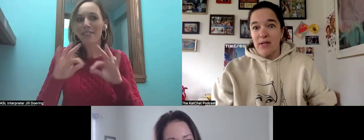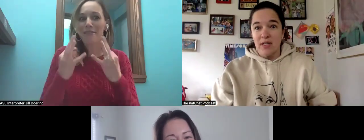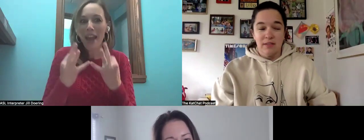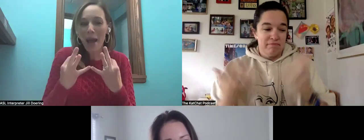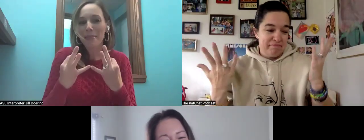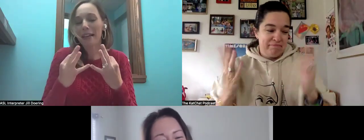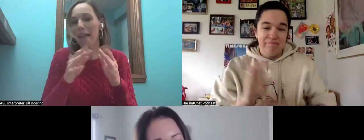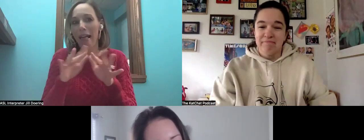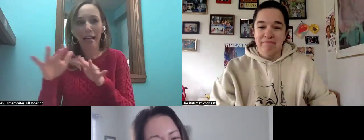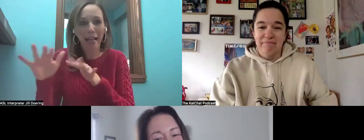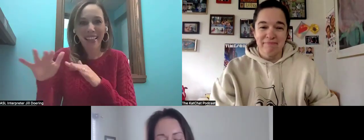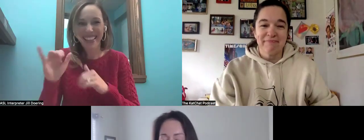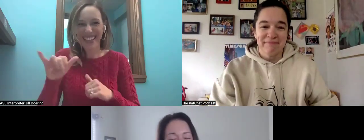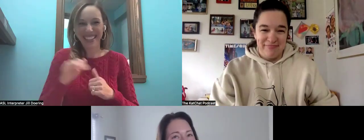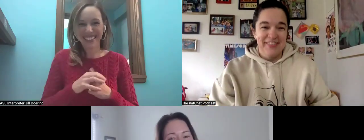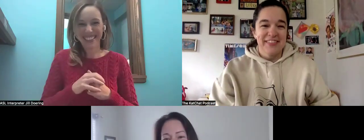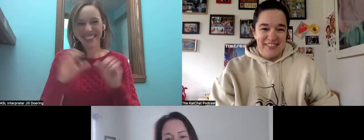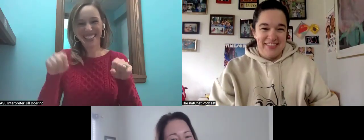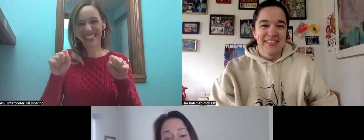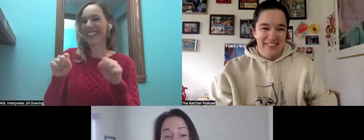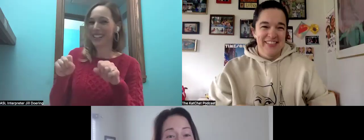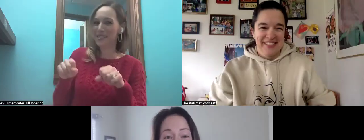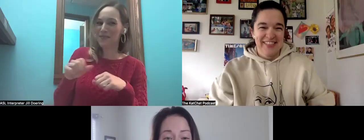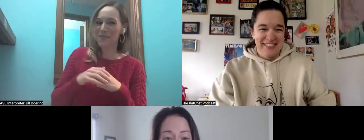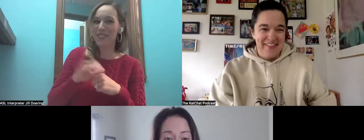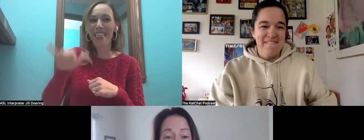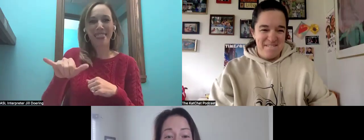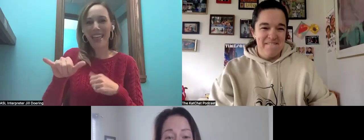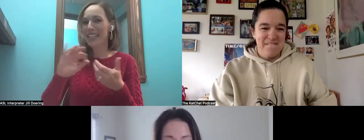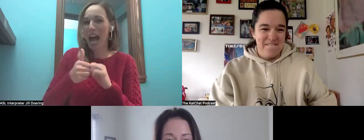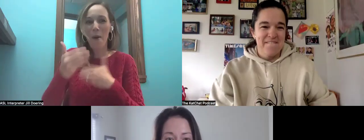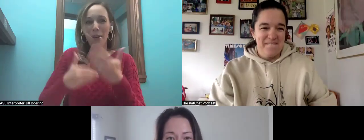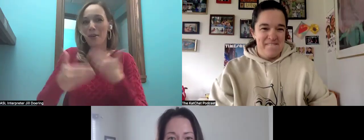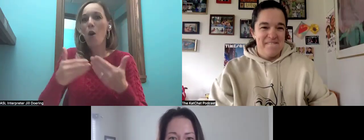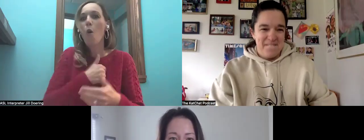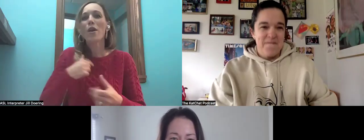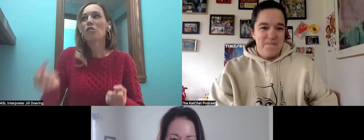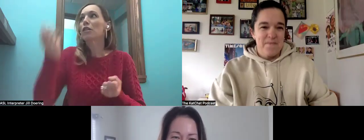life. Yep, that's the way it goes. We just juggle.